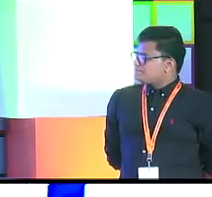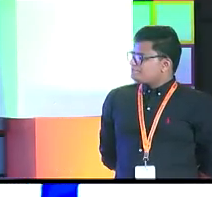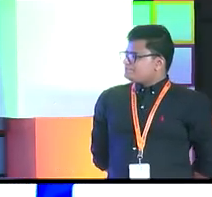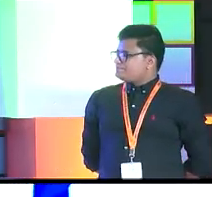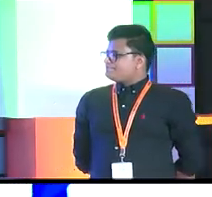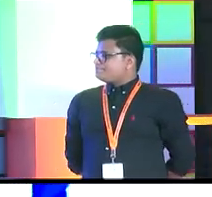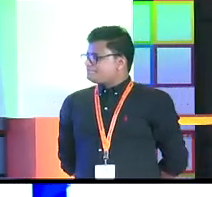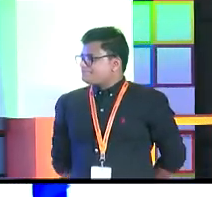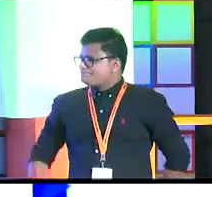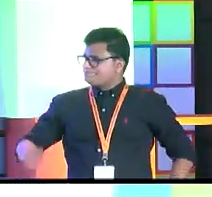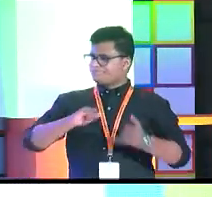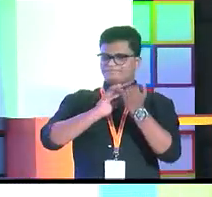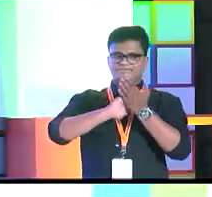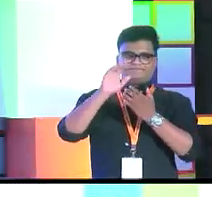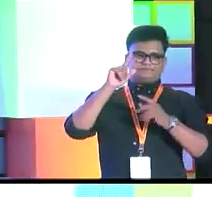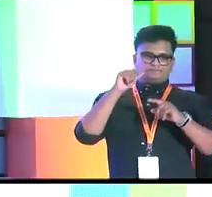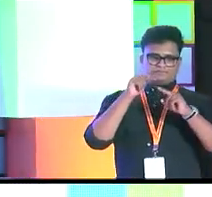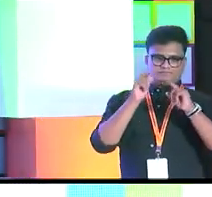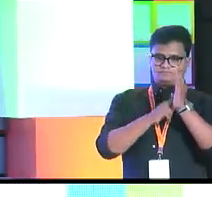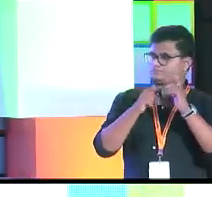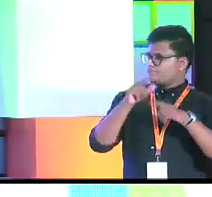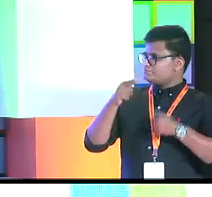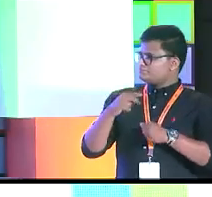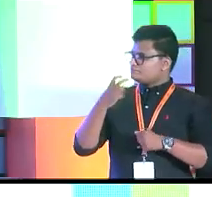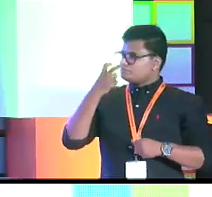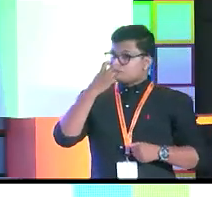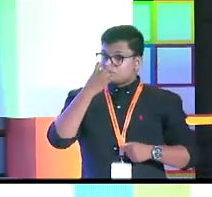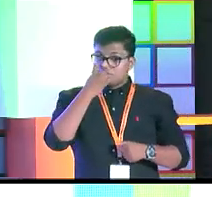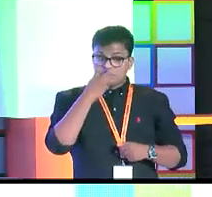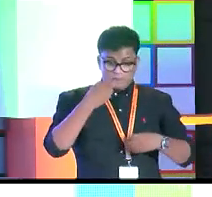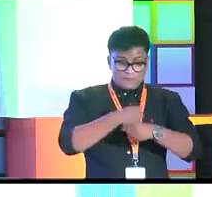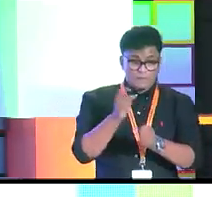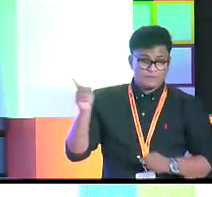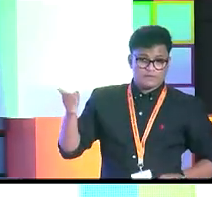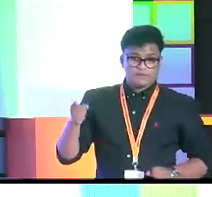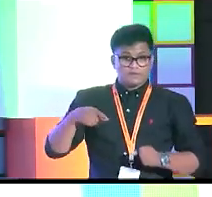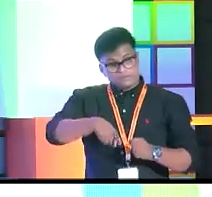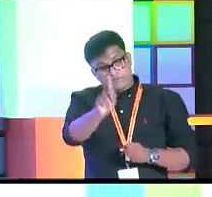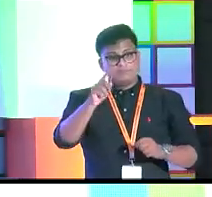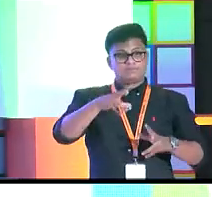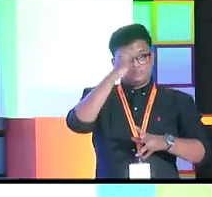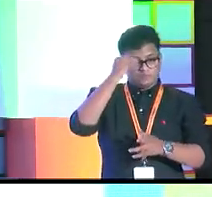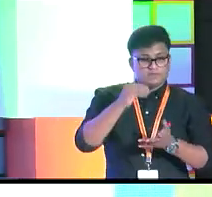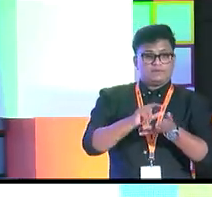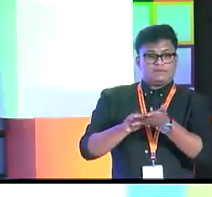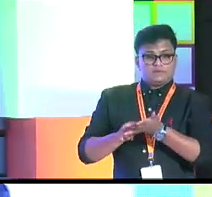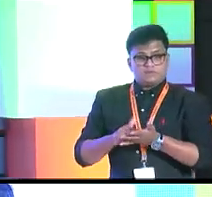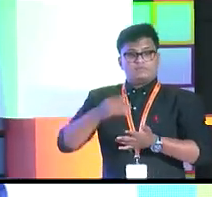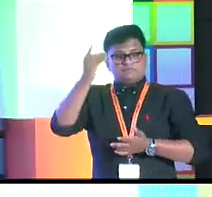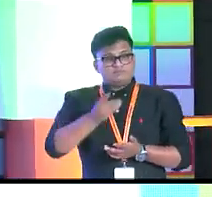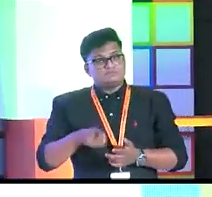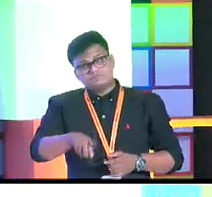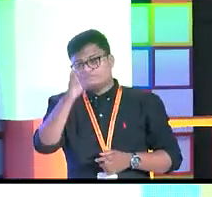invented a device which can allow visually impaired children to self-learn tactile graphics and tactile diagrams.